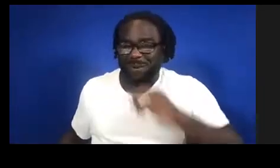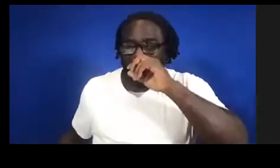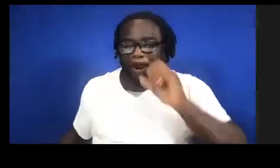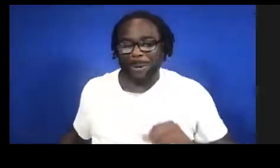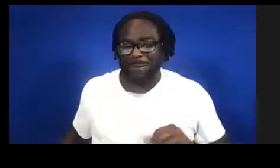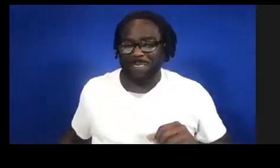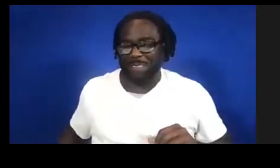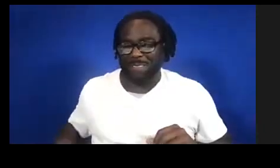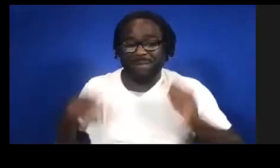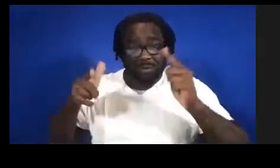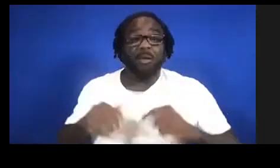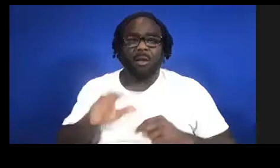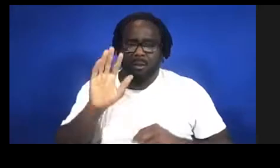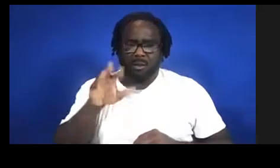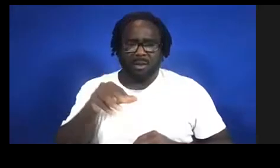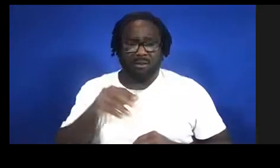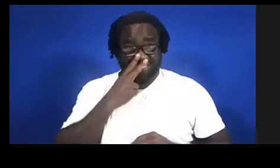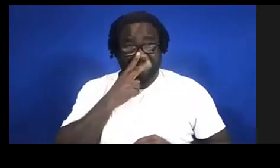over.